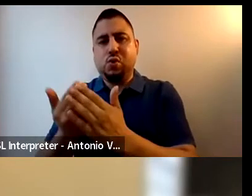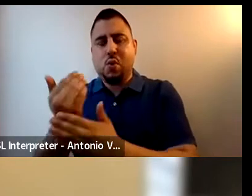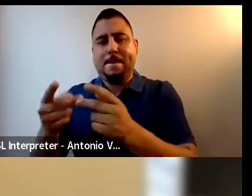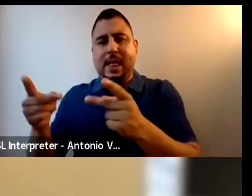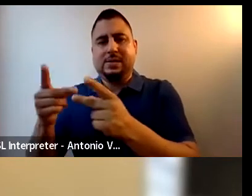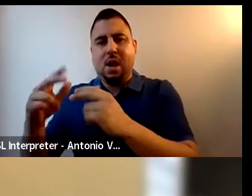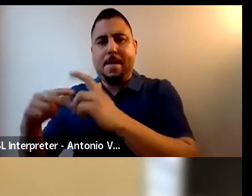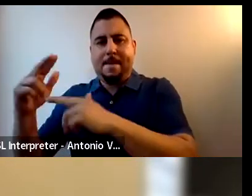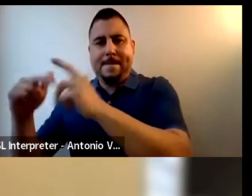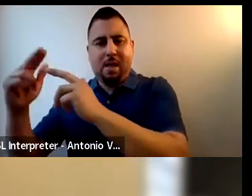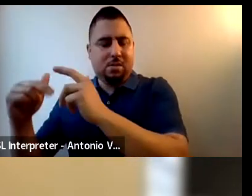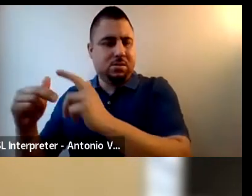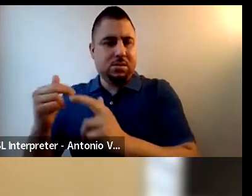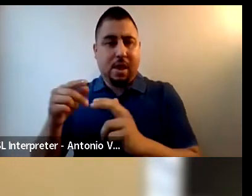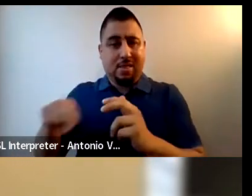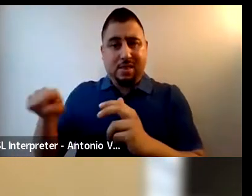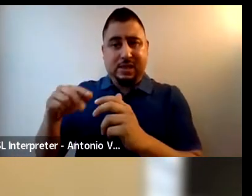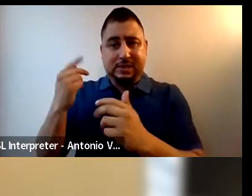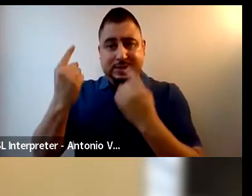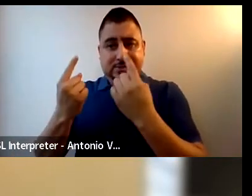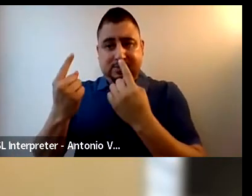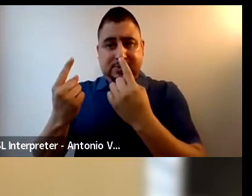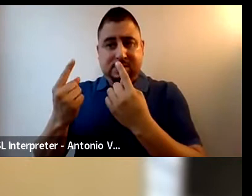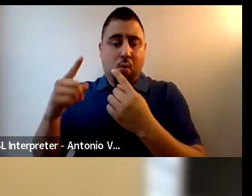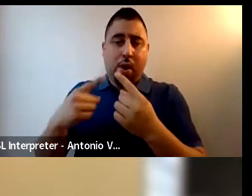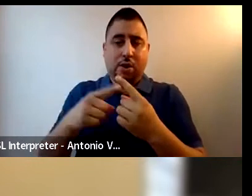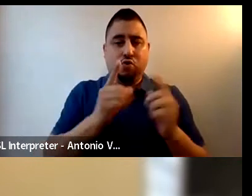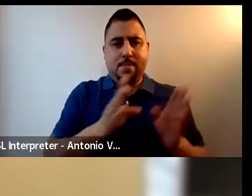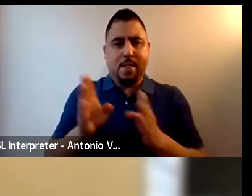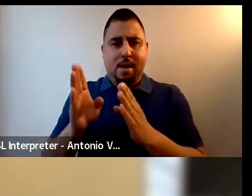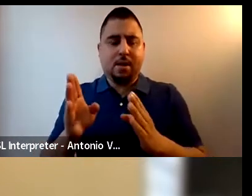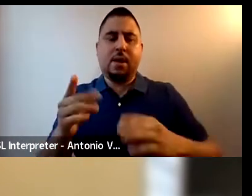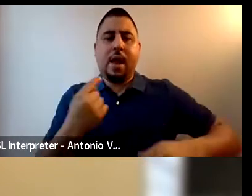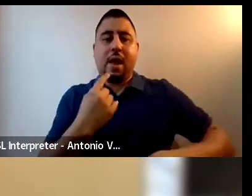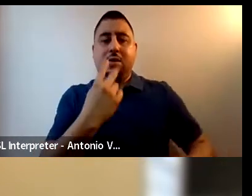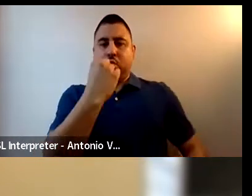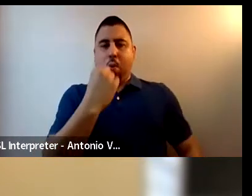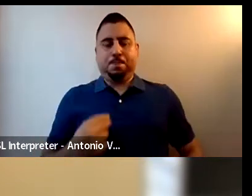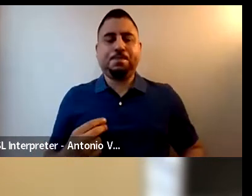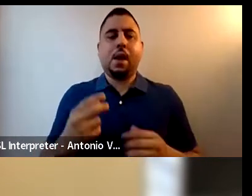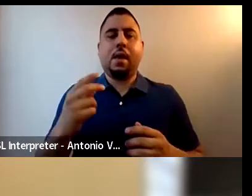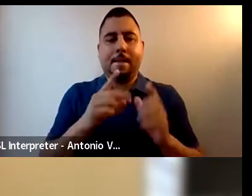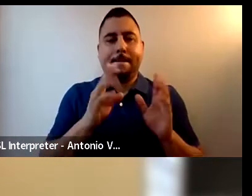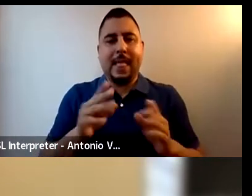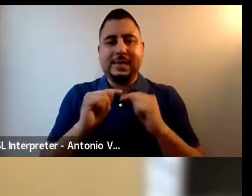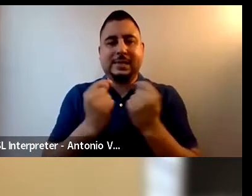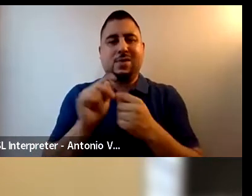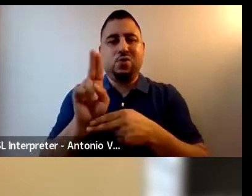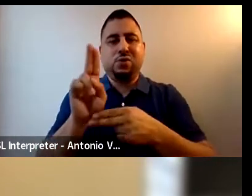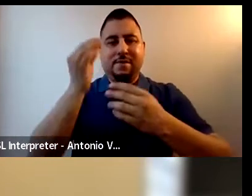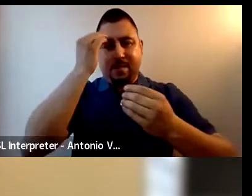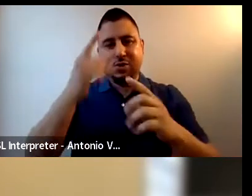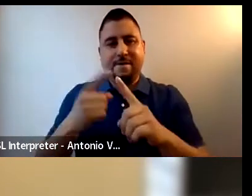built? Were these neighborhoods considered when creating the plan? I was told no. The planning team used the information